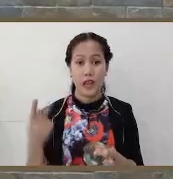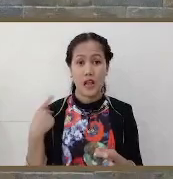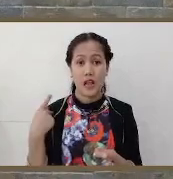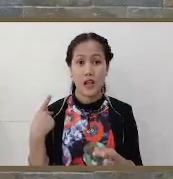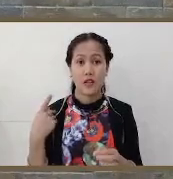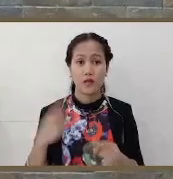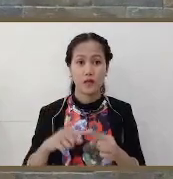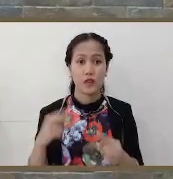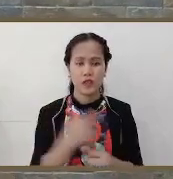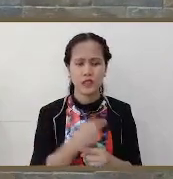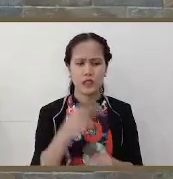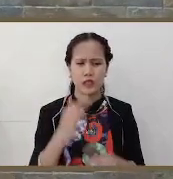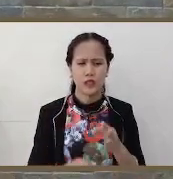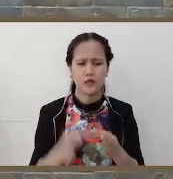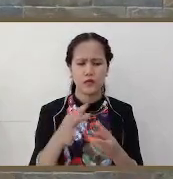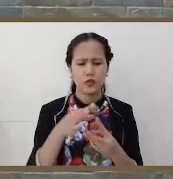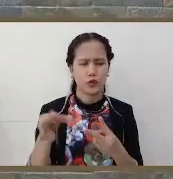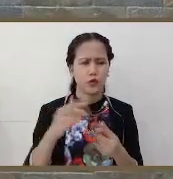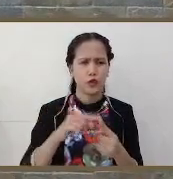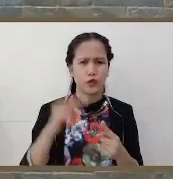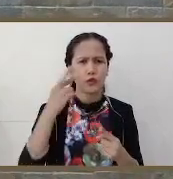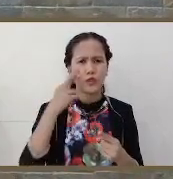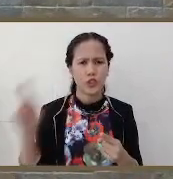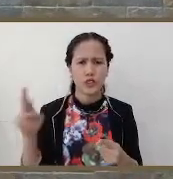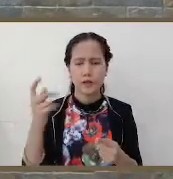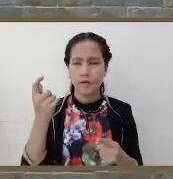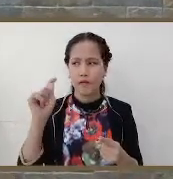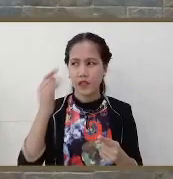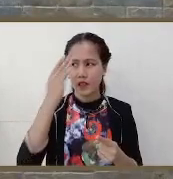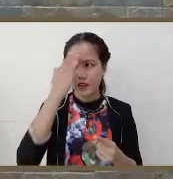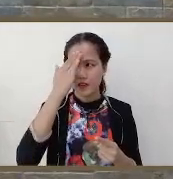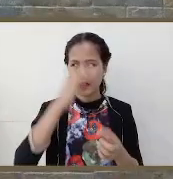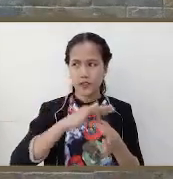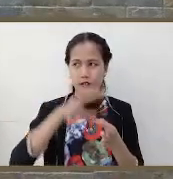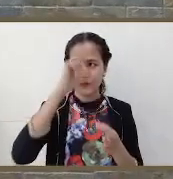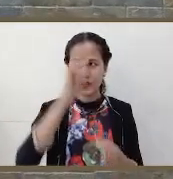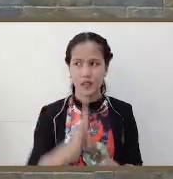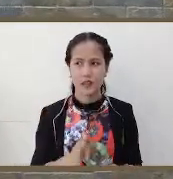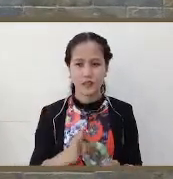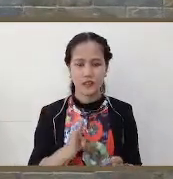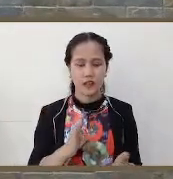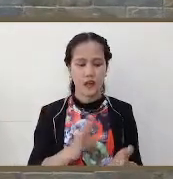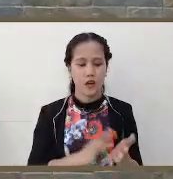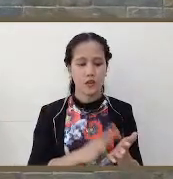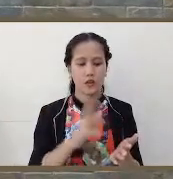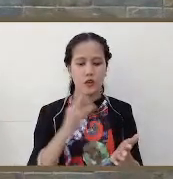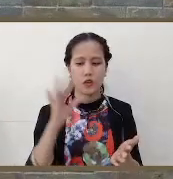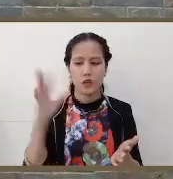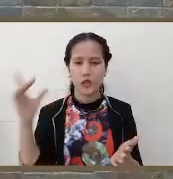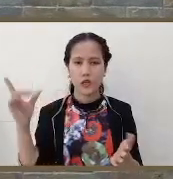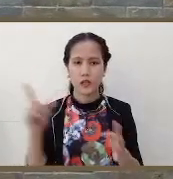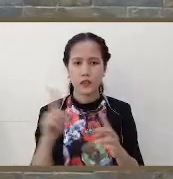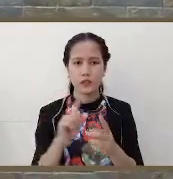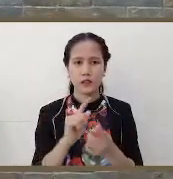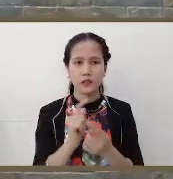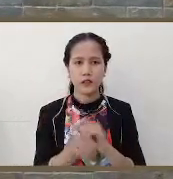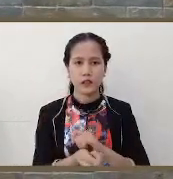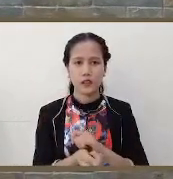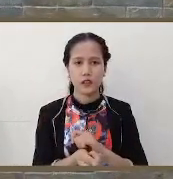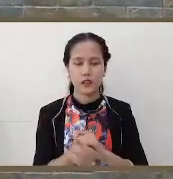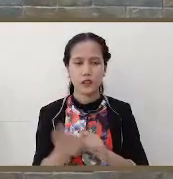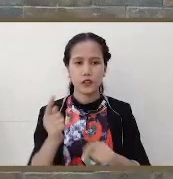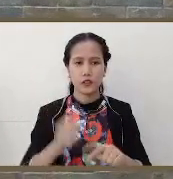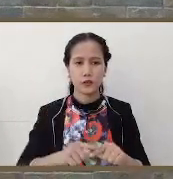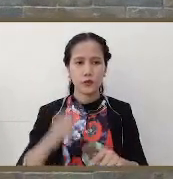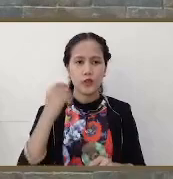to reject the knowledge of God, the glory will be turned into shame. Sabi